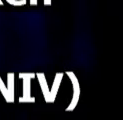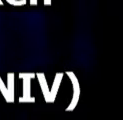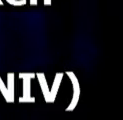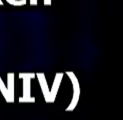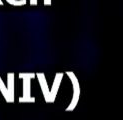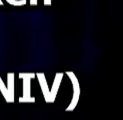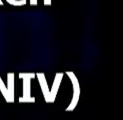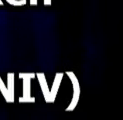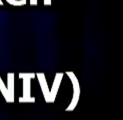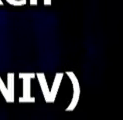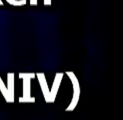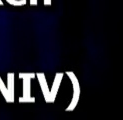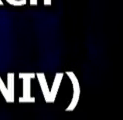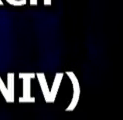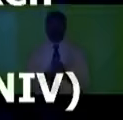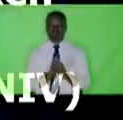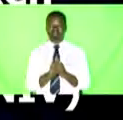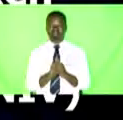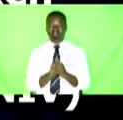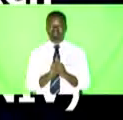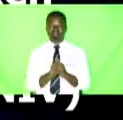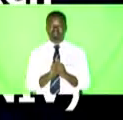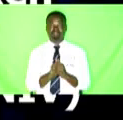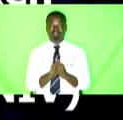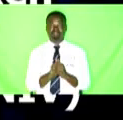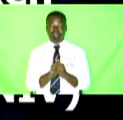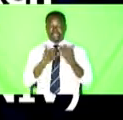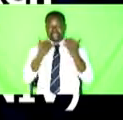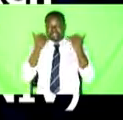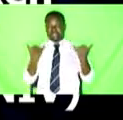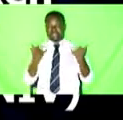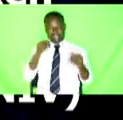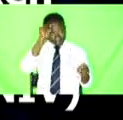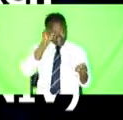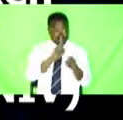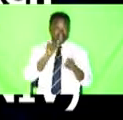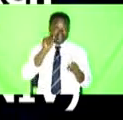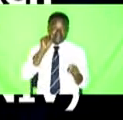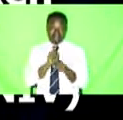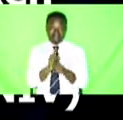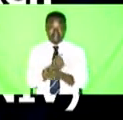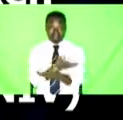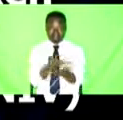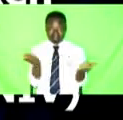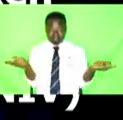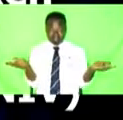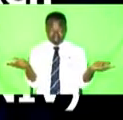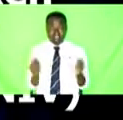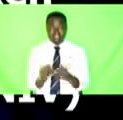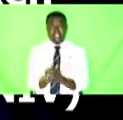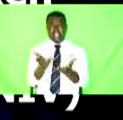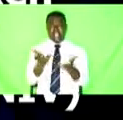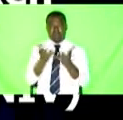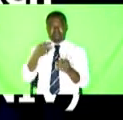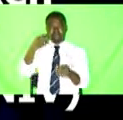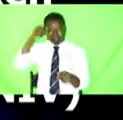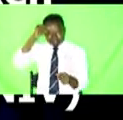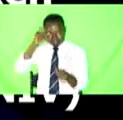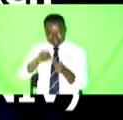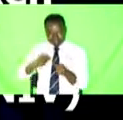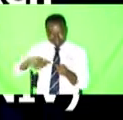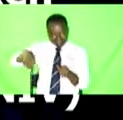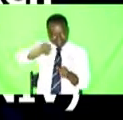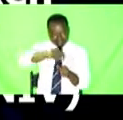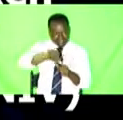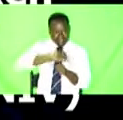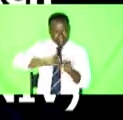1 Corinthians chapter 15. Now, brothers and sisters, I want to remind you of the gospel